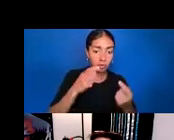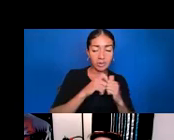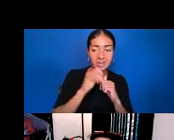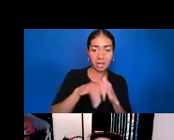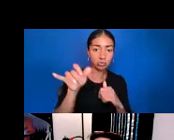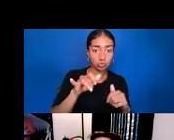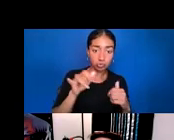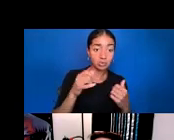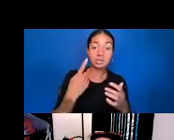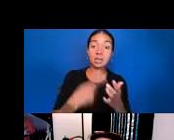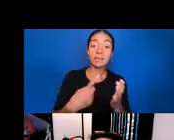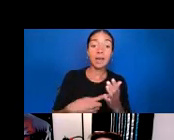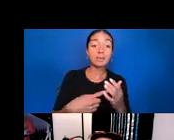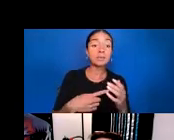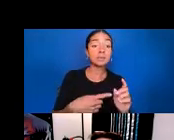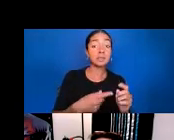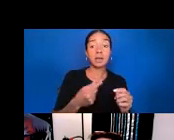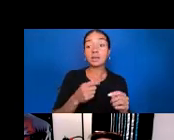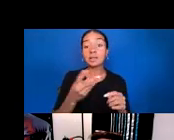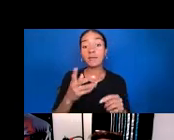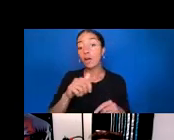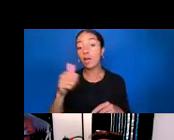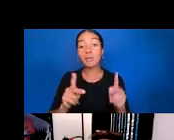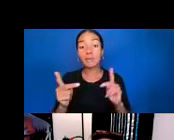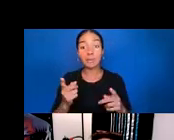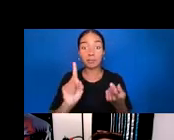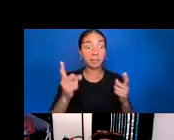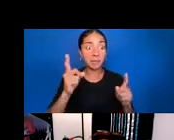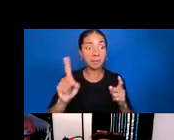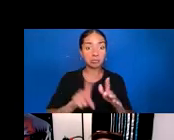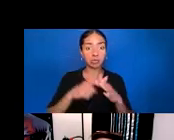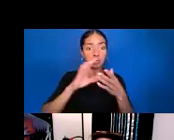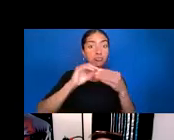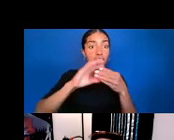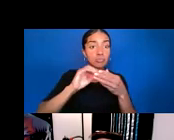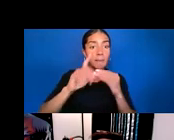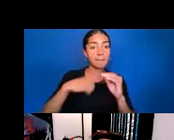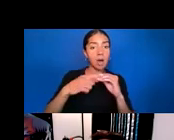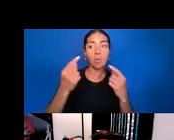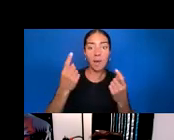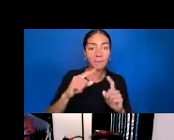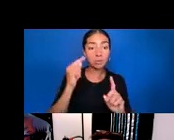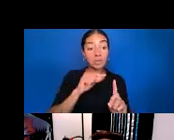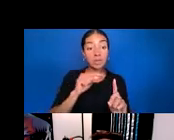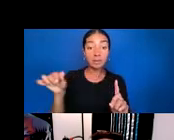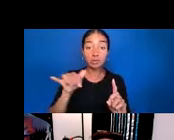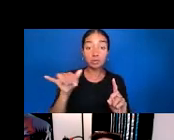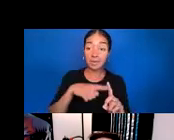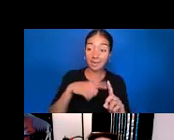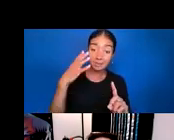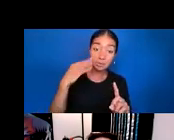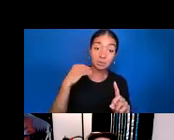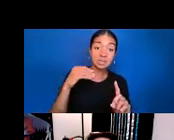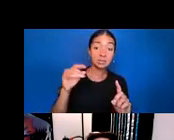come forward to talk about what happened. So maybe they were victimized